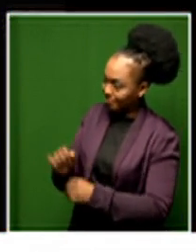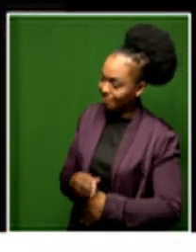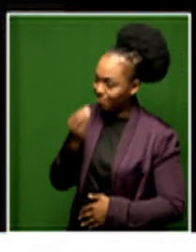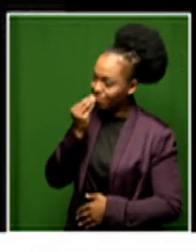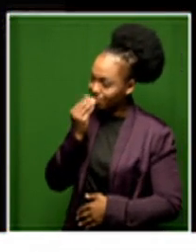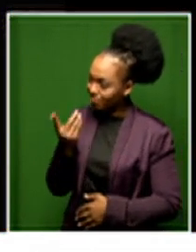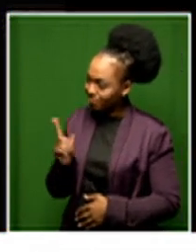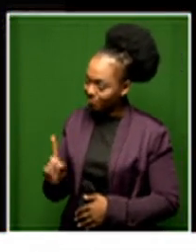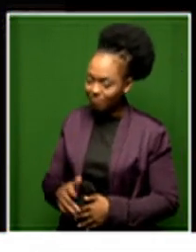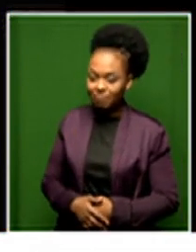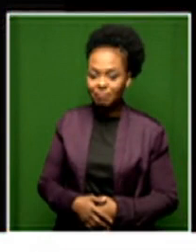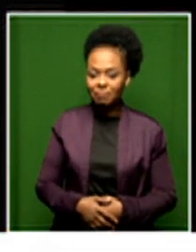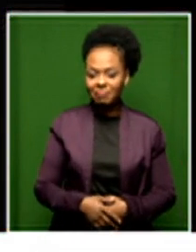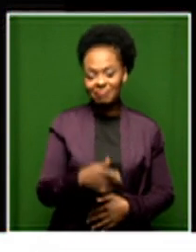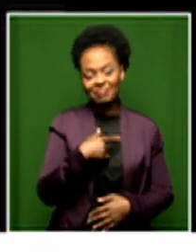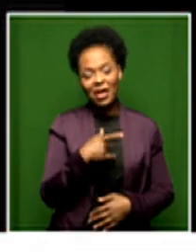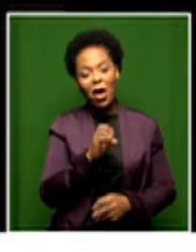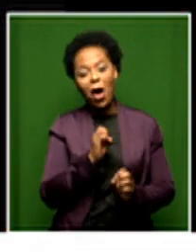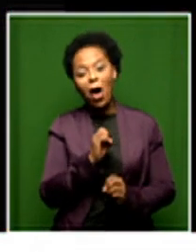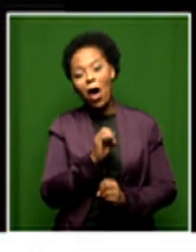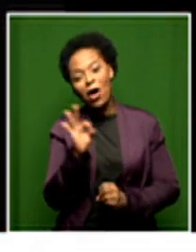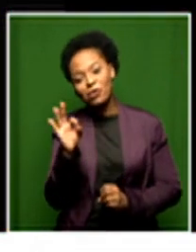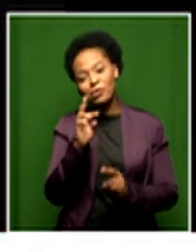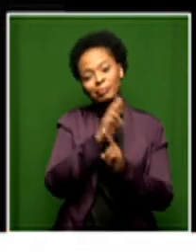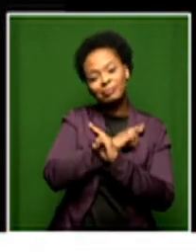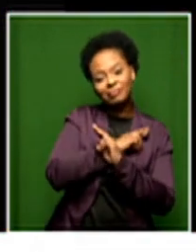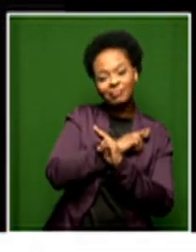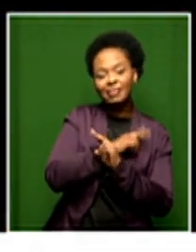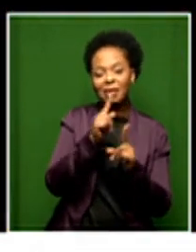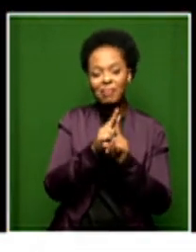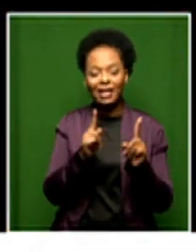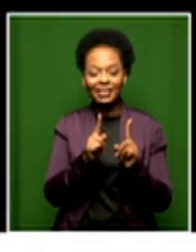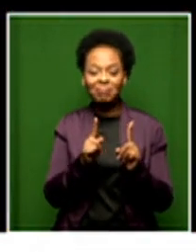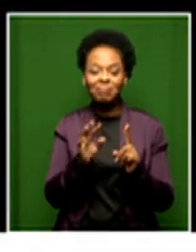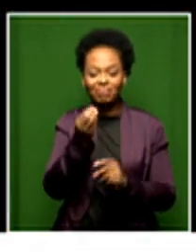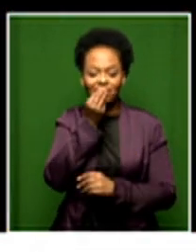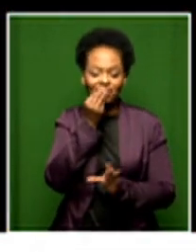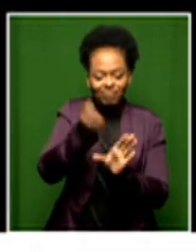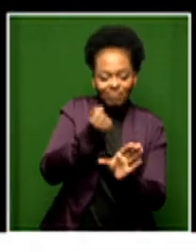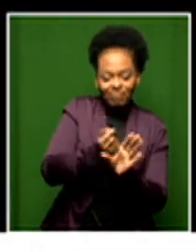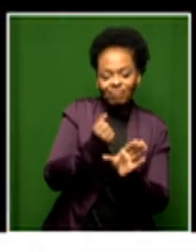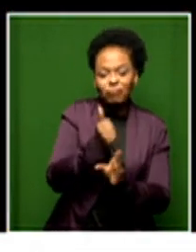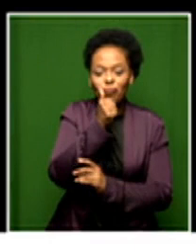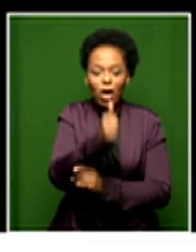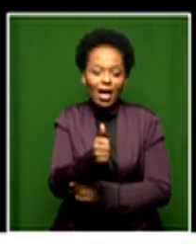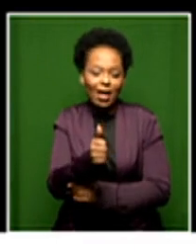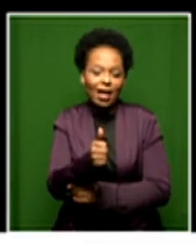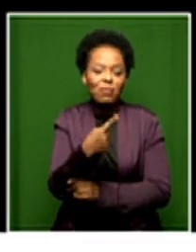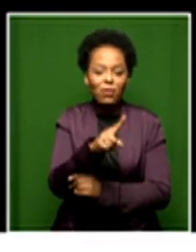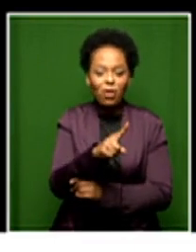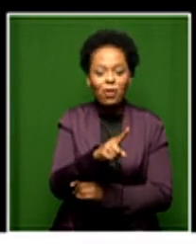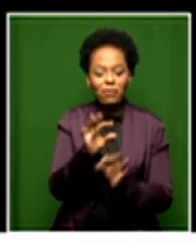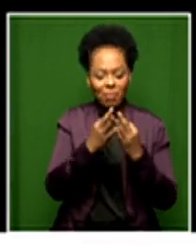Today, I'm off, but I'm cooking a very delicious Sunday meal for my family. Normally, on Sundays, I'm off. I